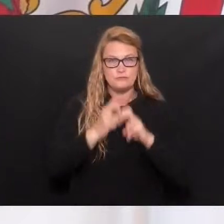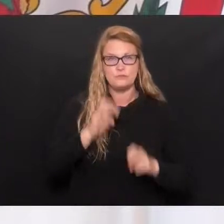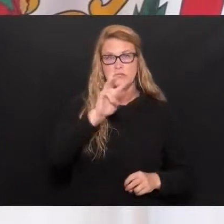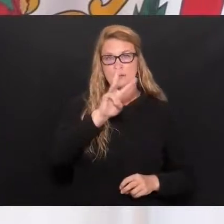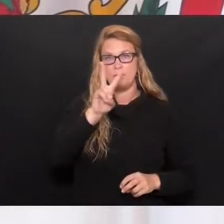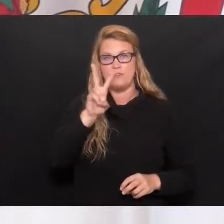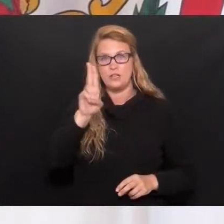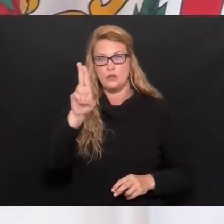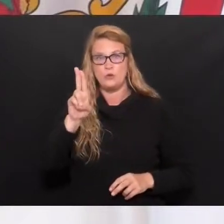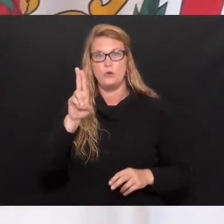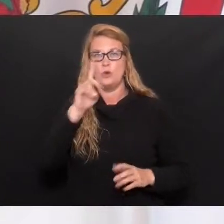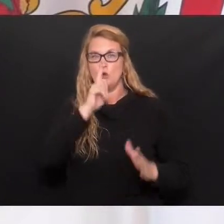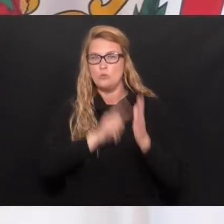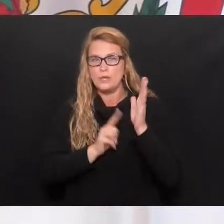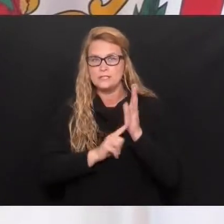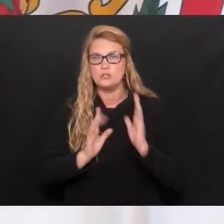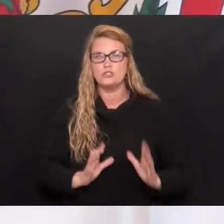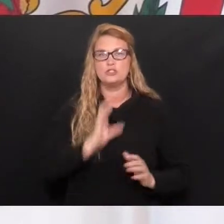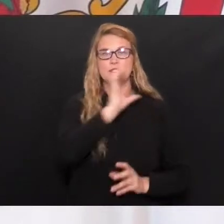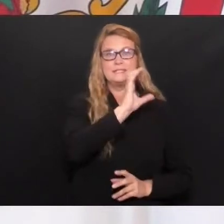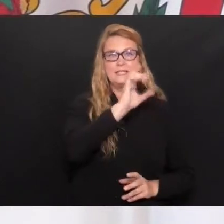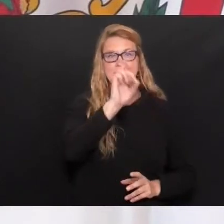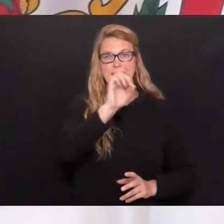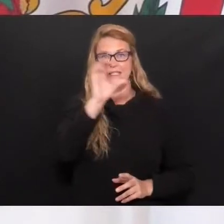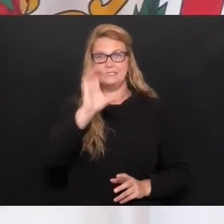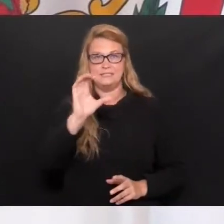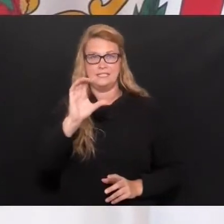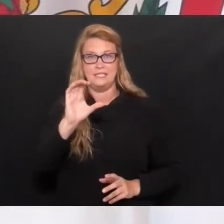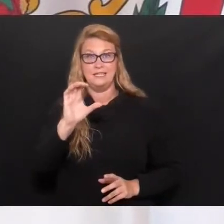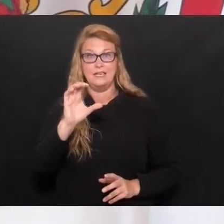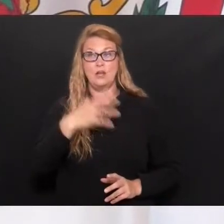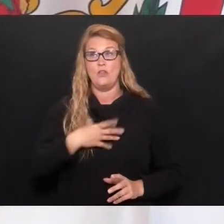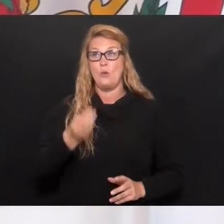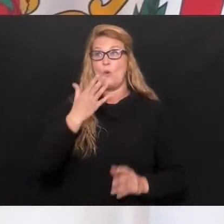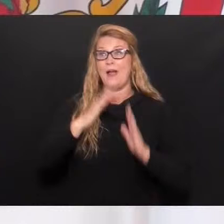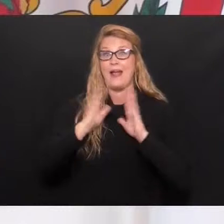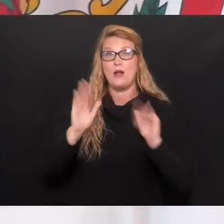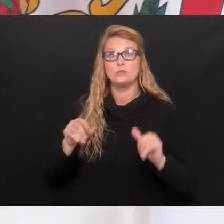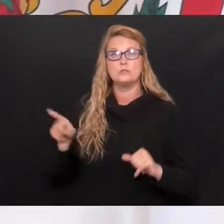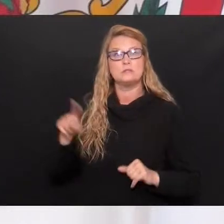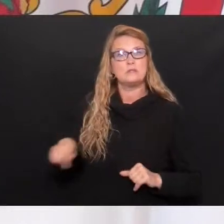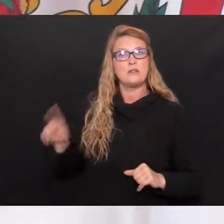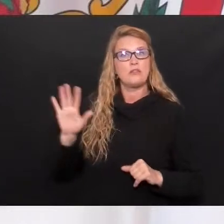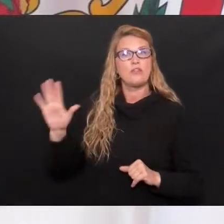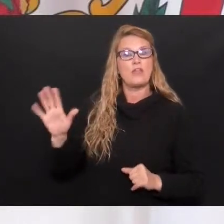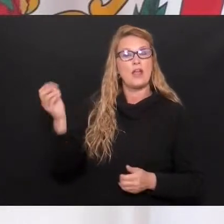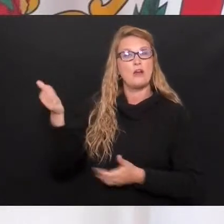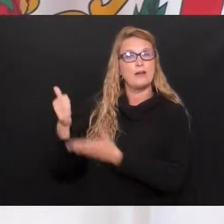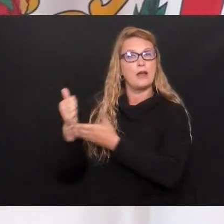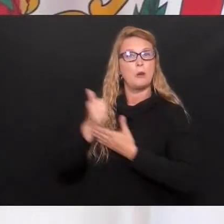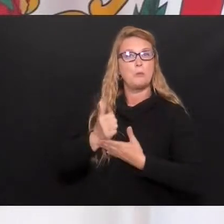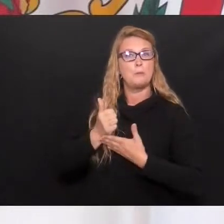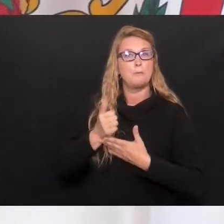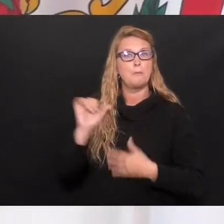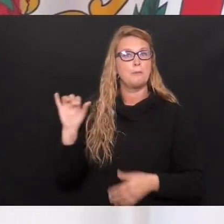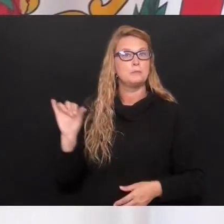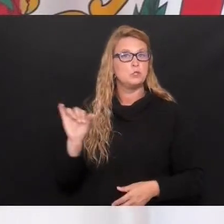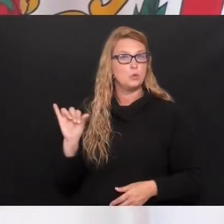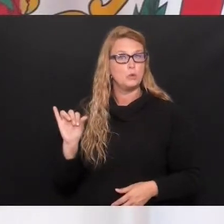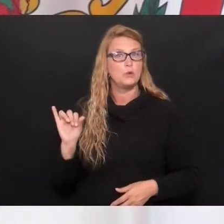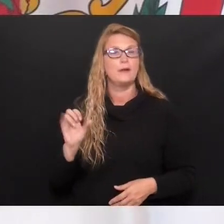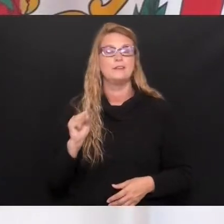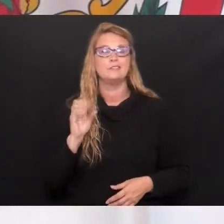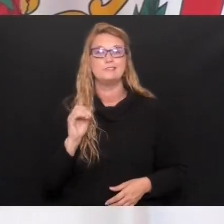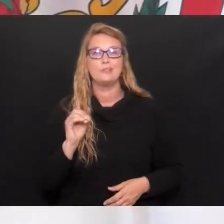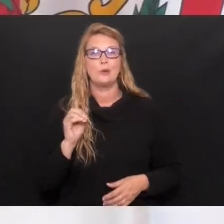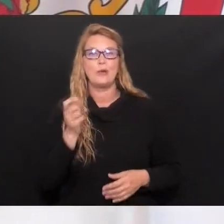WVU researchers and the CDC, even the White House and has helped out some. And so